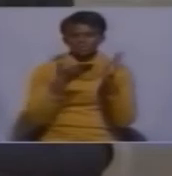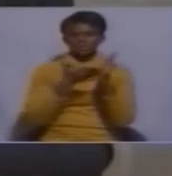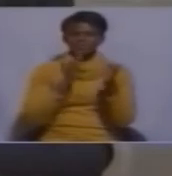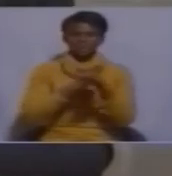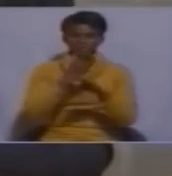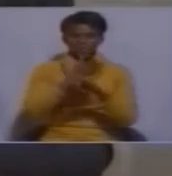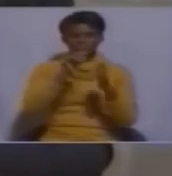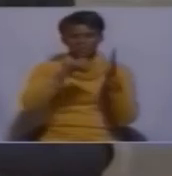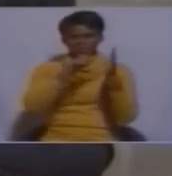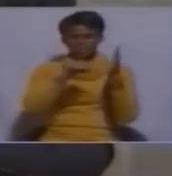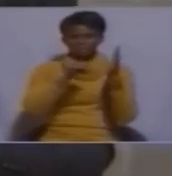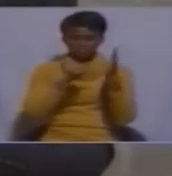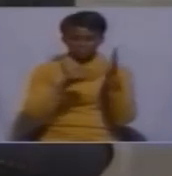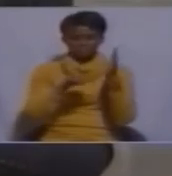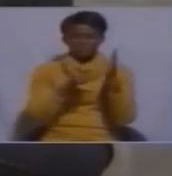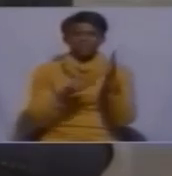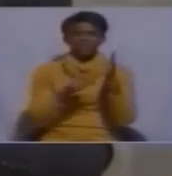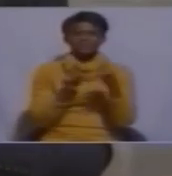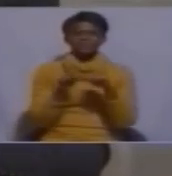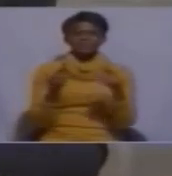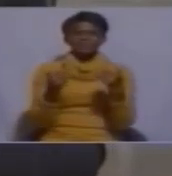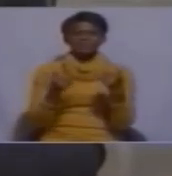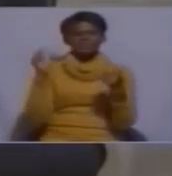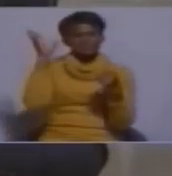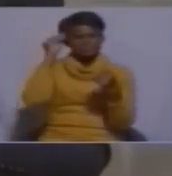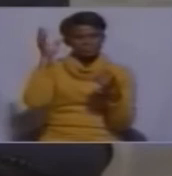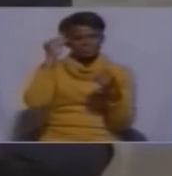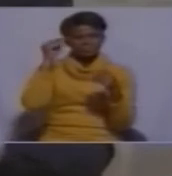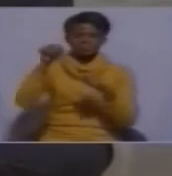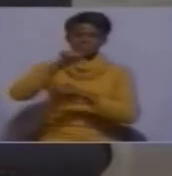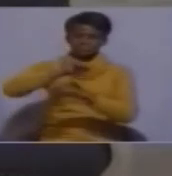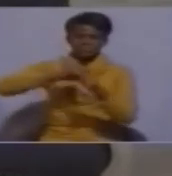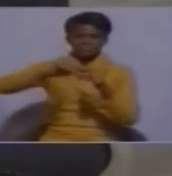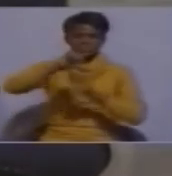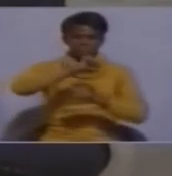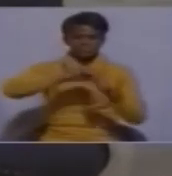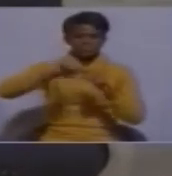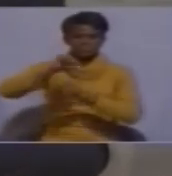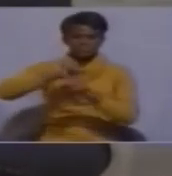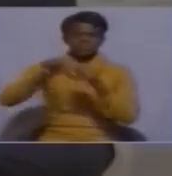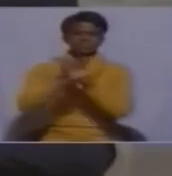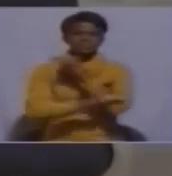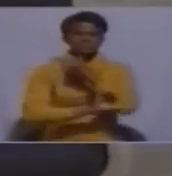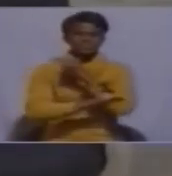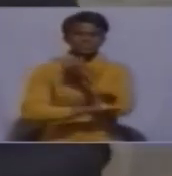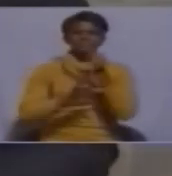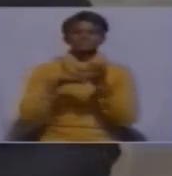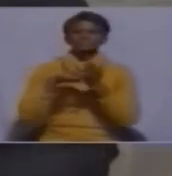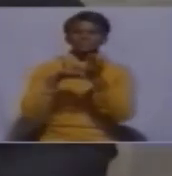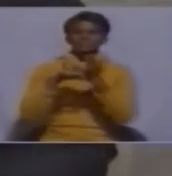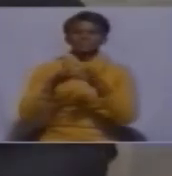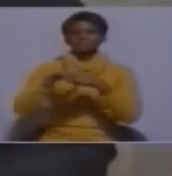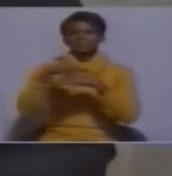amendments. Mostly our experts had gone around the country to get views that traveled outside the